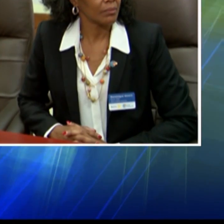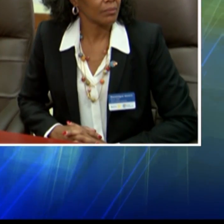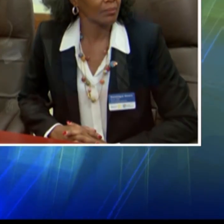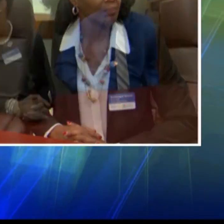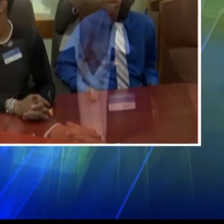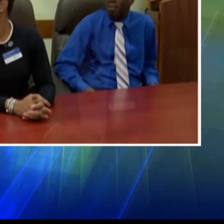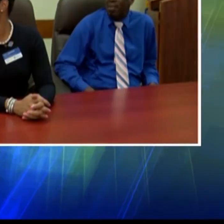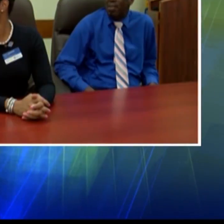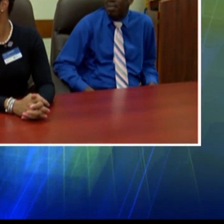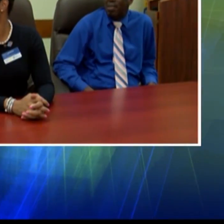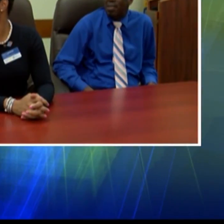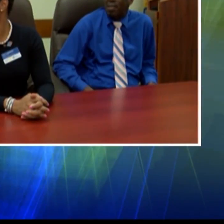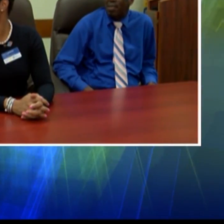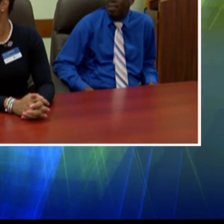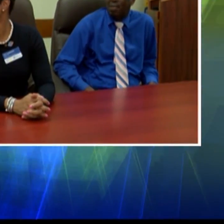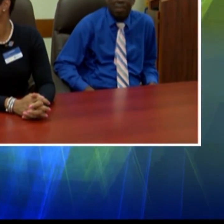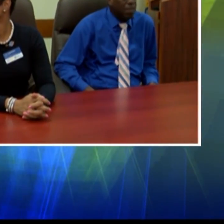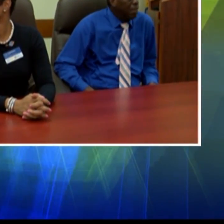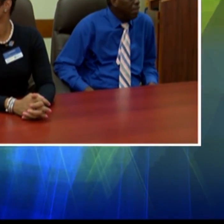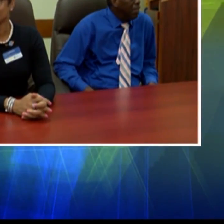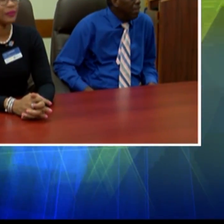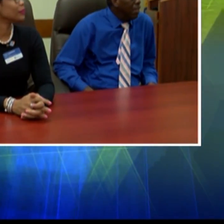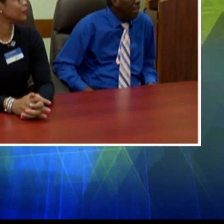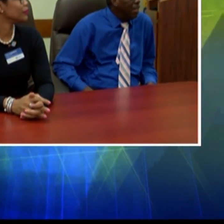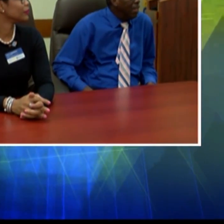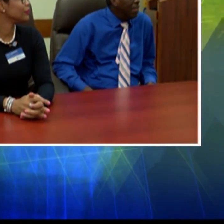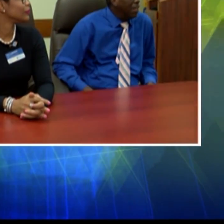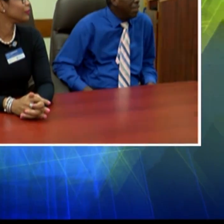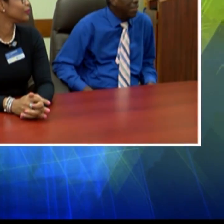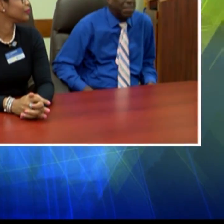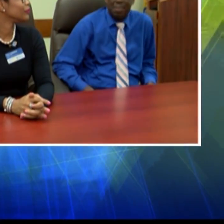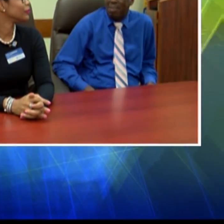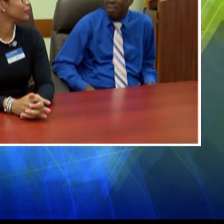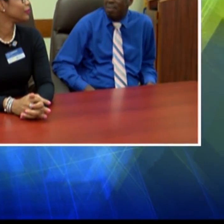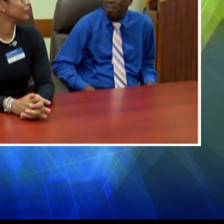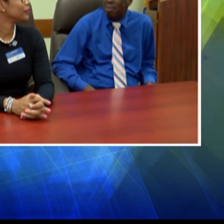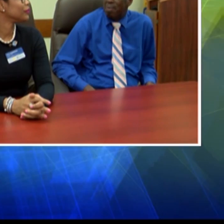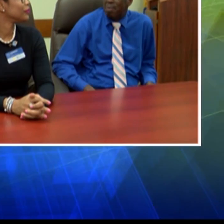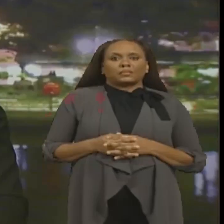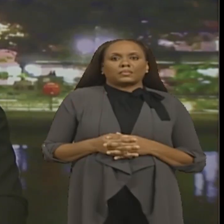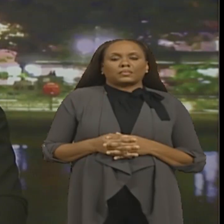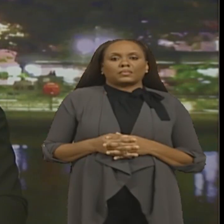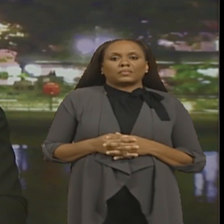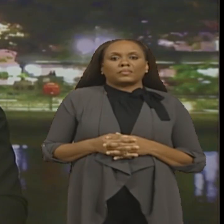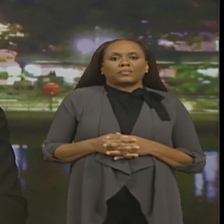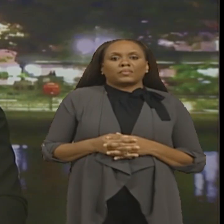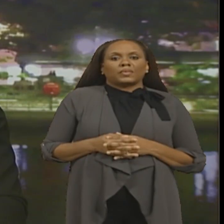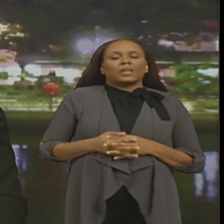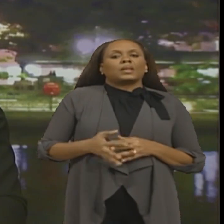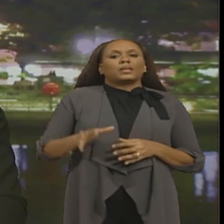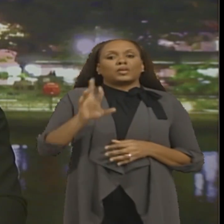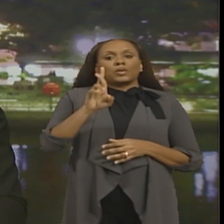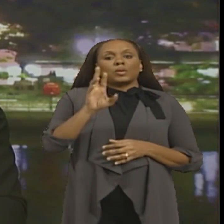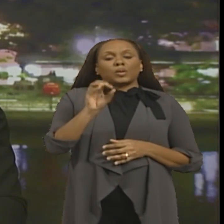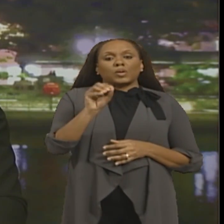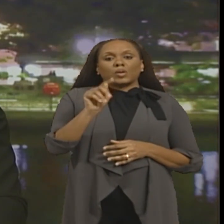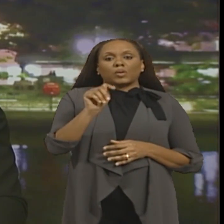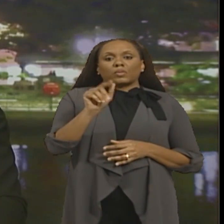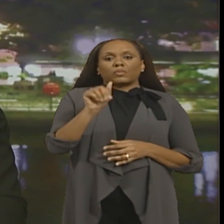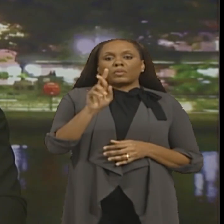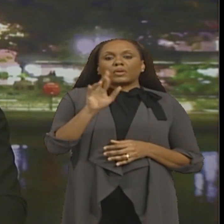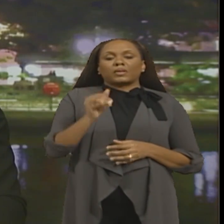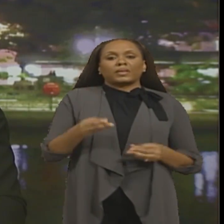Department of Internal Medicine, Dr. Anne-Marie Hassel, says the donation is a good example of the good that can result